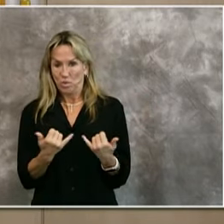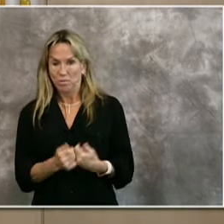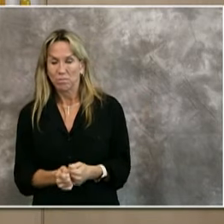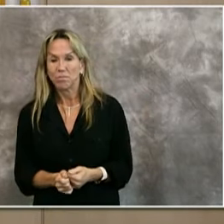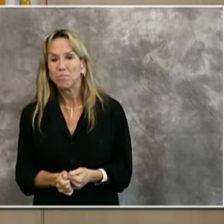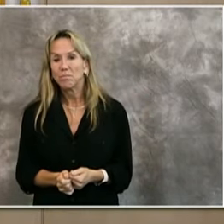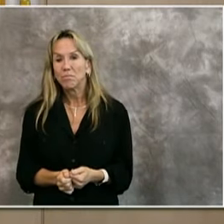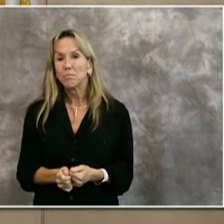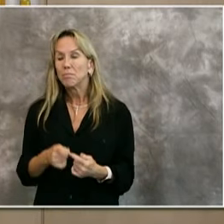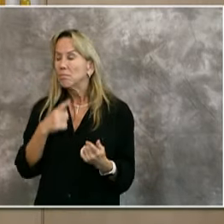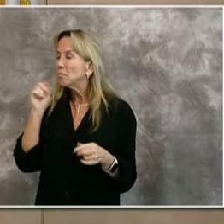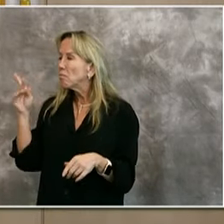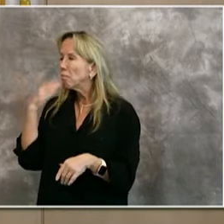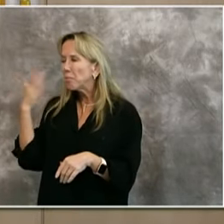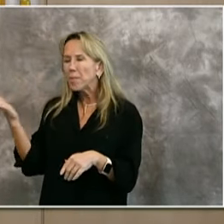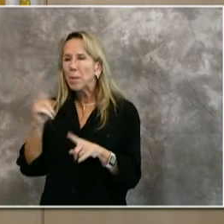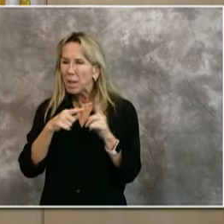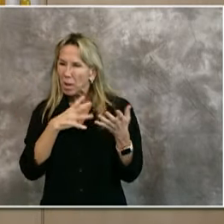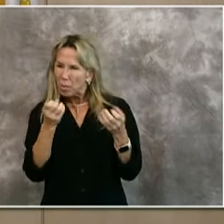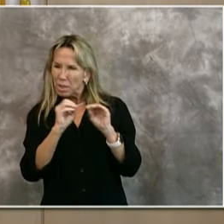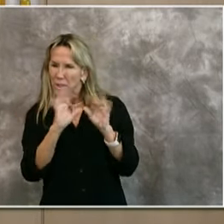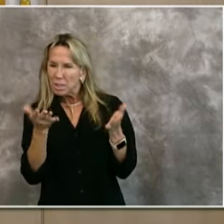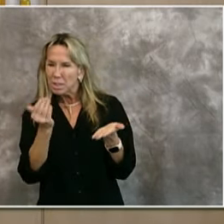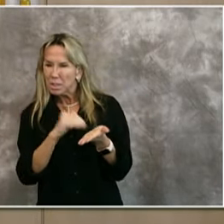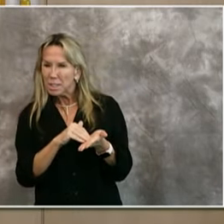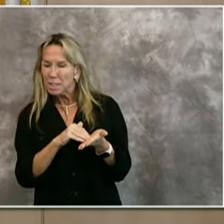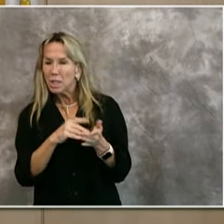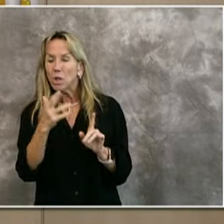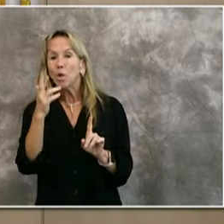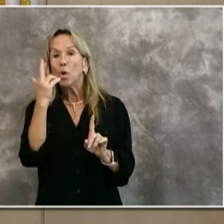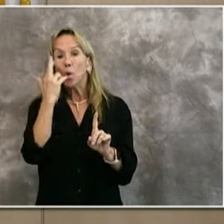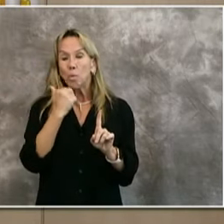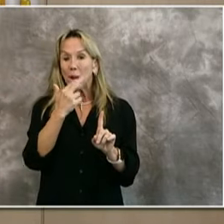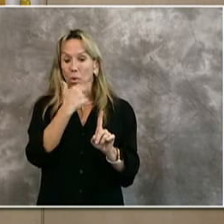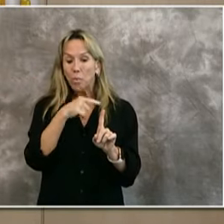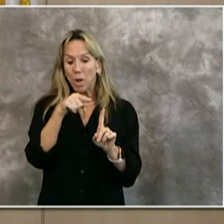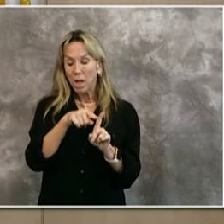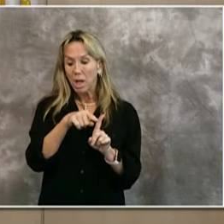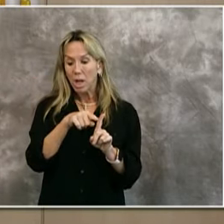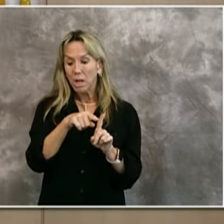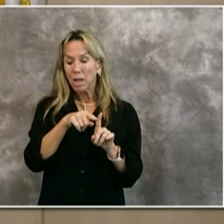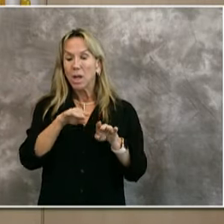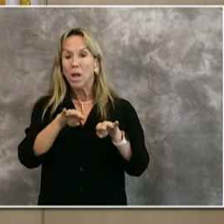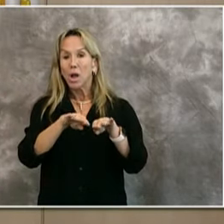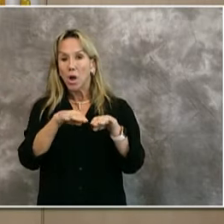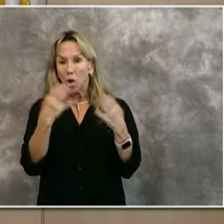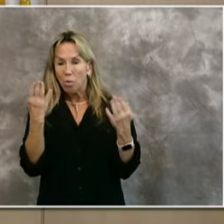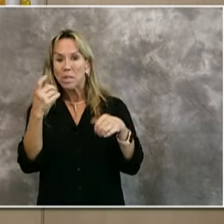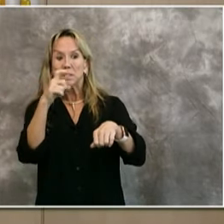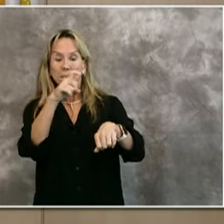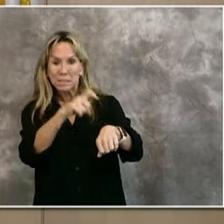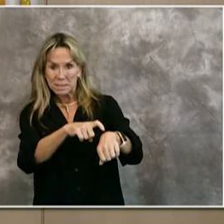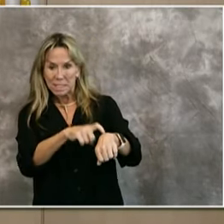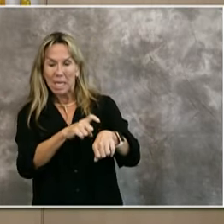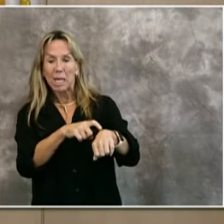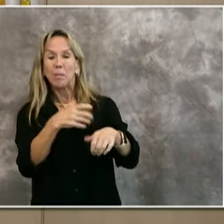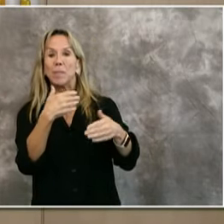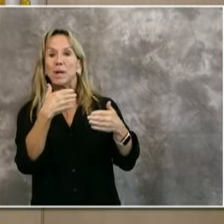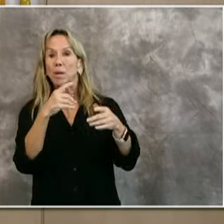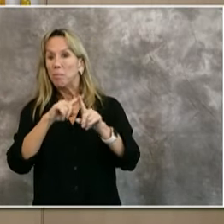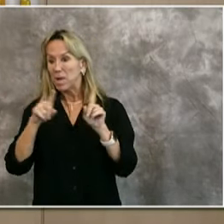Okay, thank you. And to clarify, this only applies to restaurants that serve food. The curfew applies to them, but the bars,